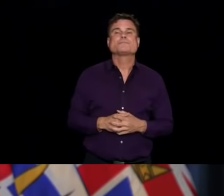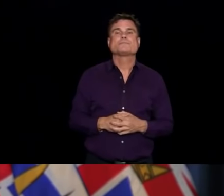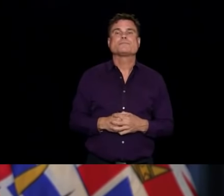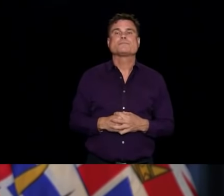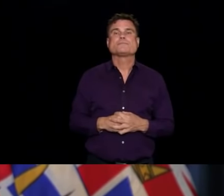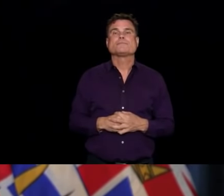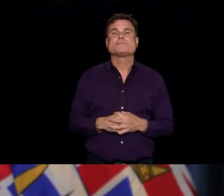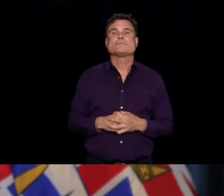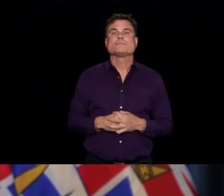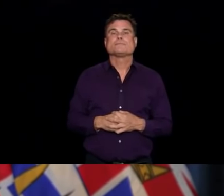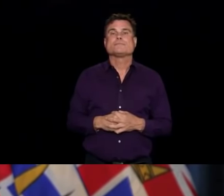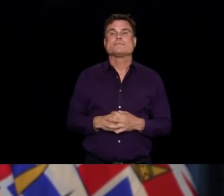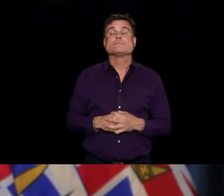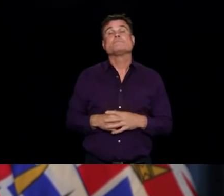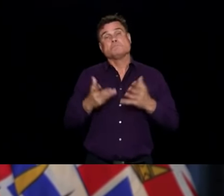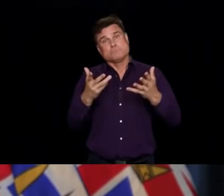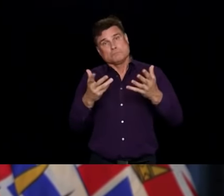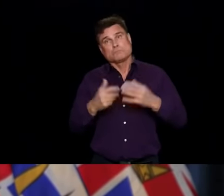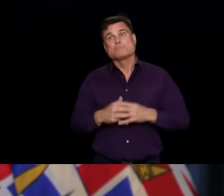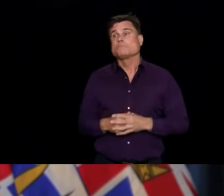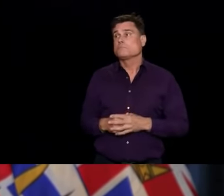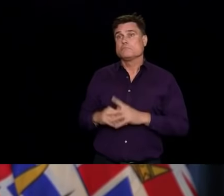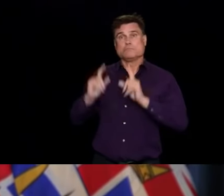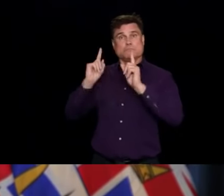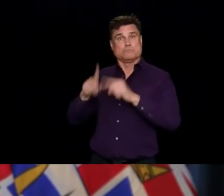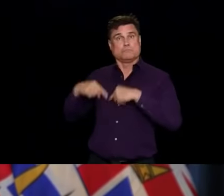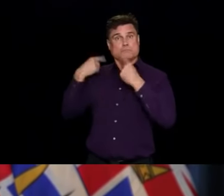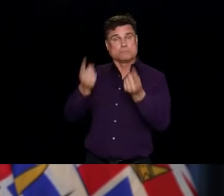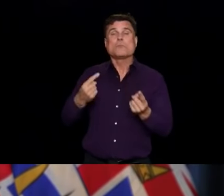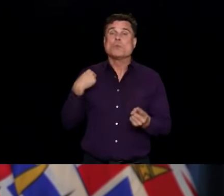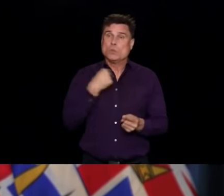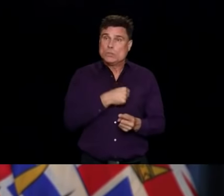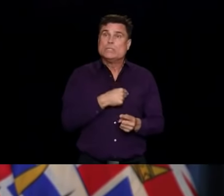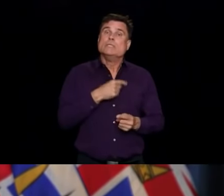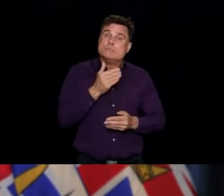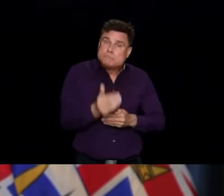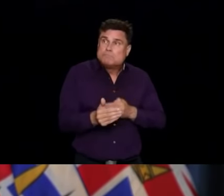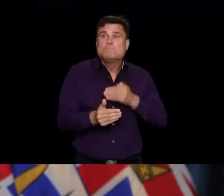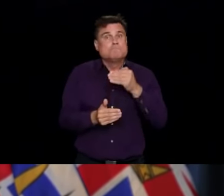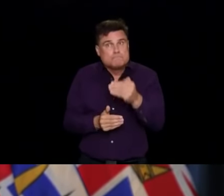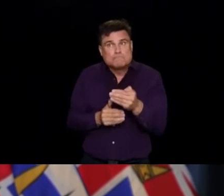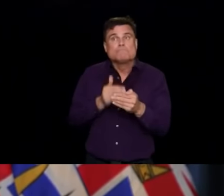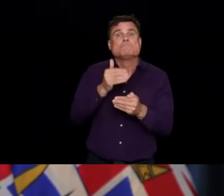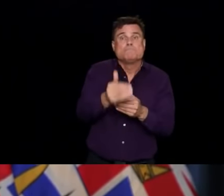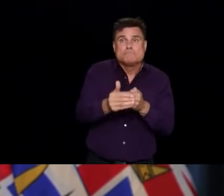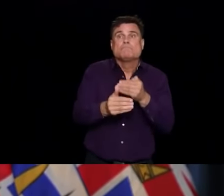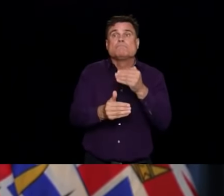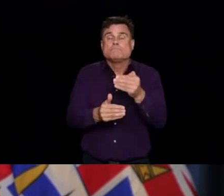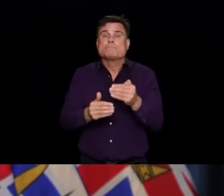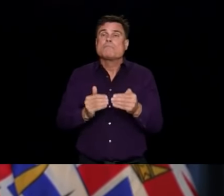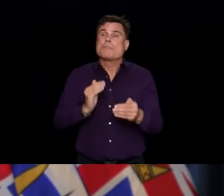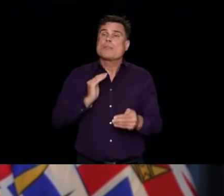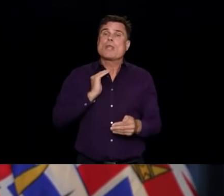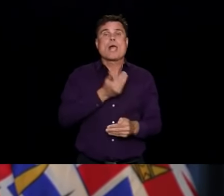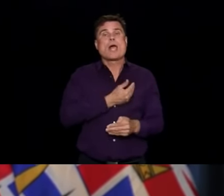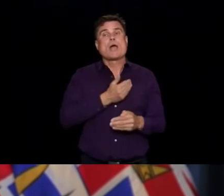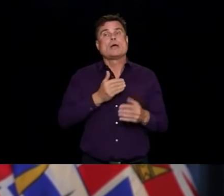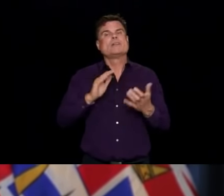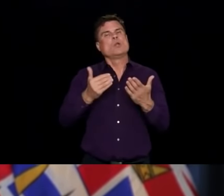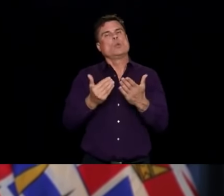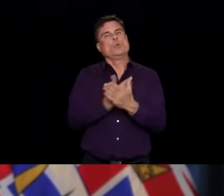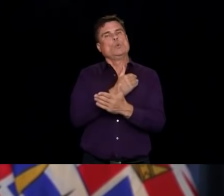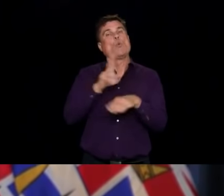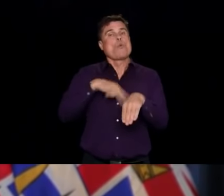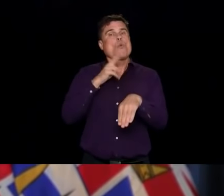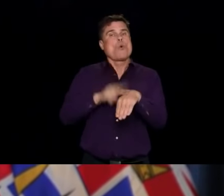progressing in terms of our new normal, and I know many of us have found many more people out on the streets enjoying the weather